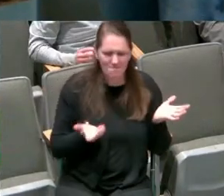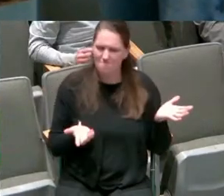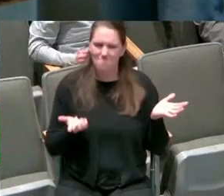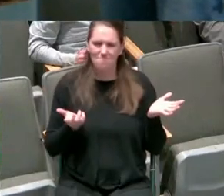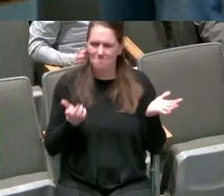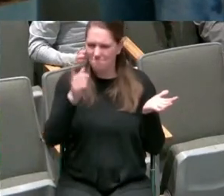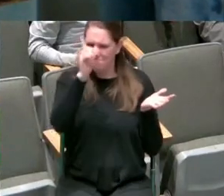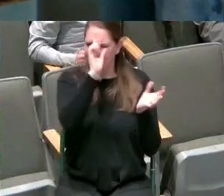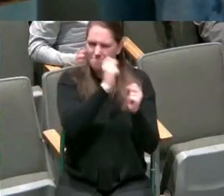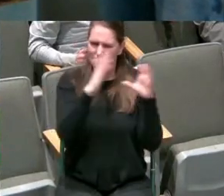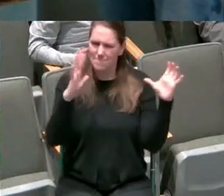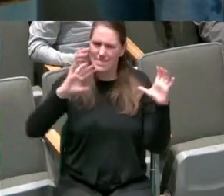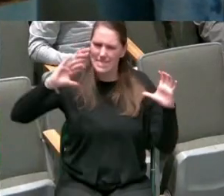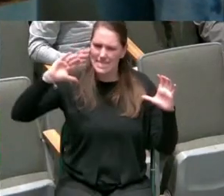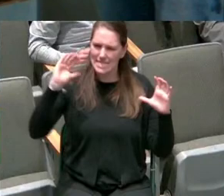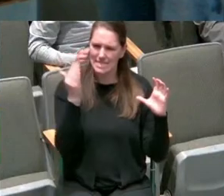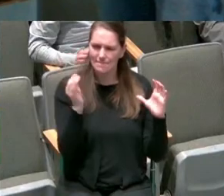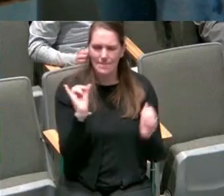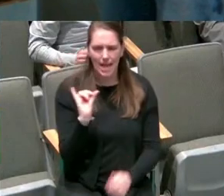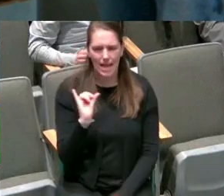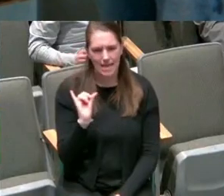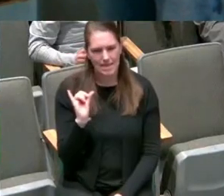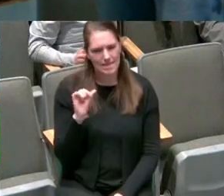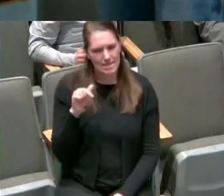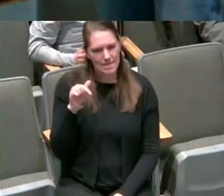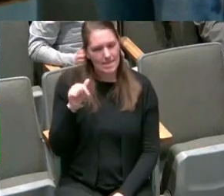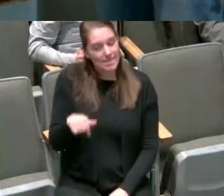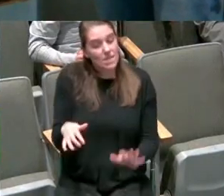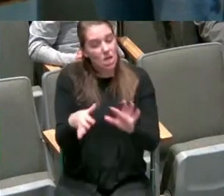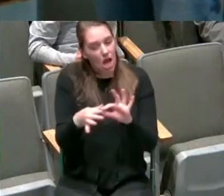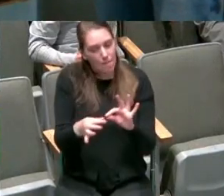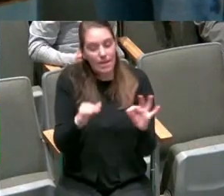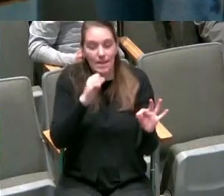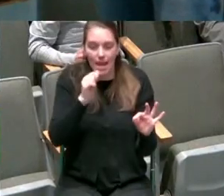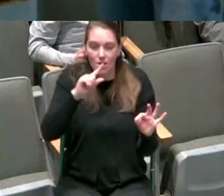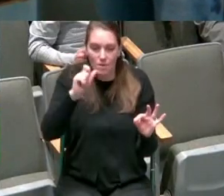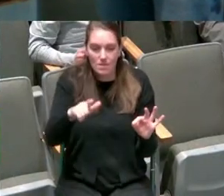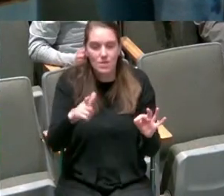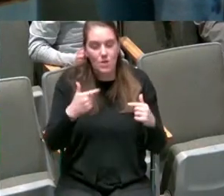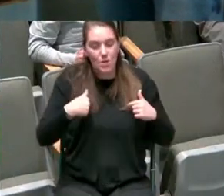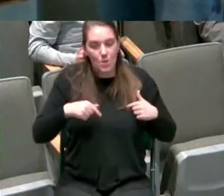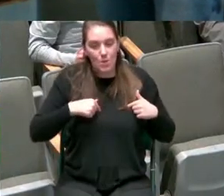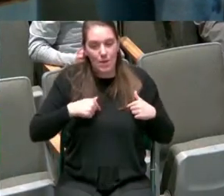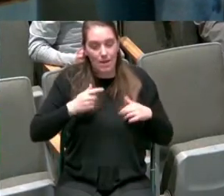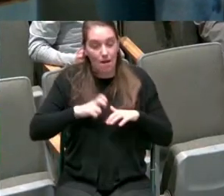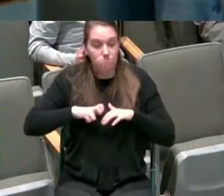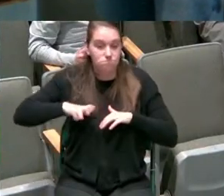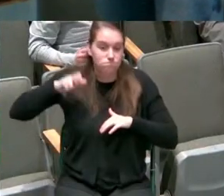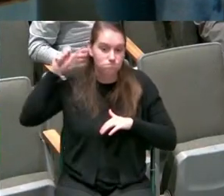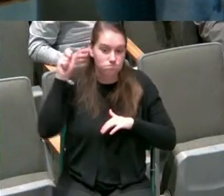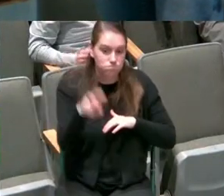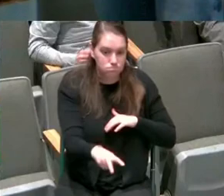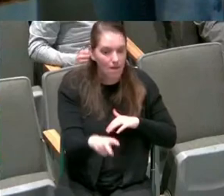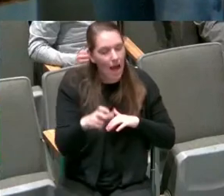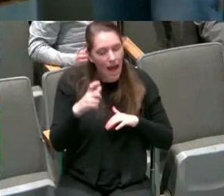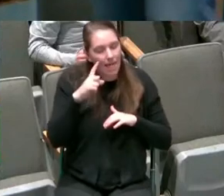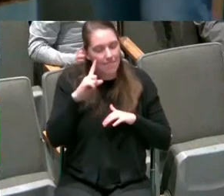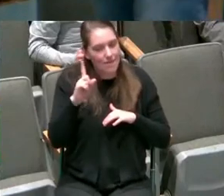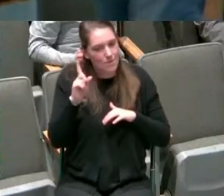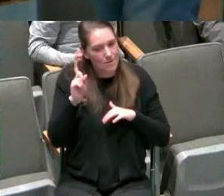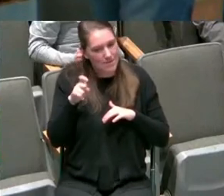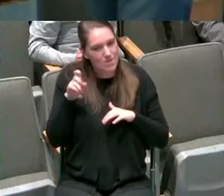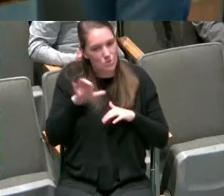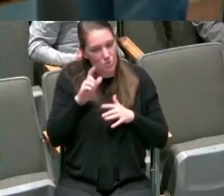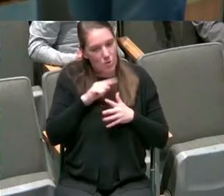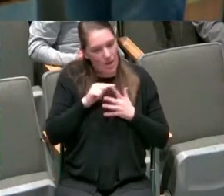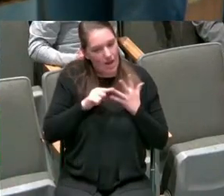just seems to me that we're this is a comment not a question we're putting the cart before the horse seems like we need to do a few other